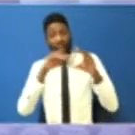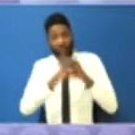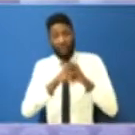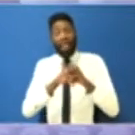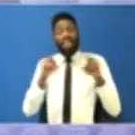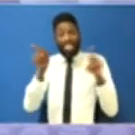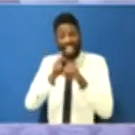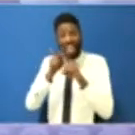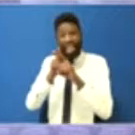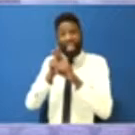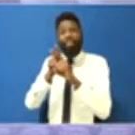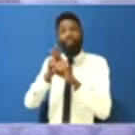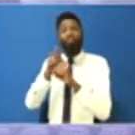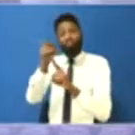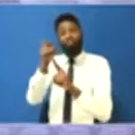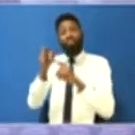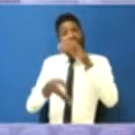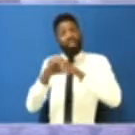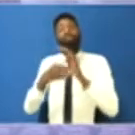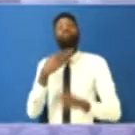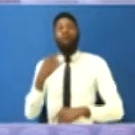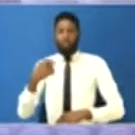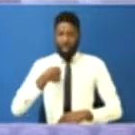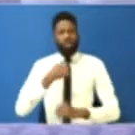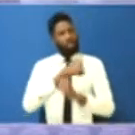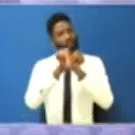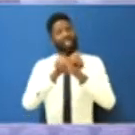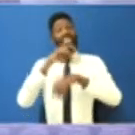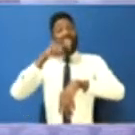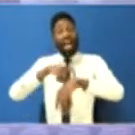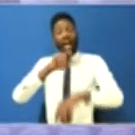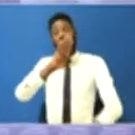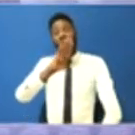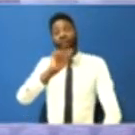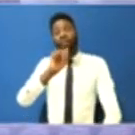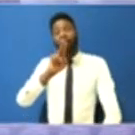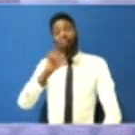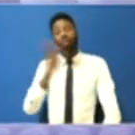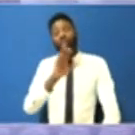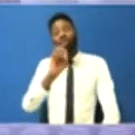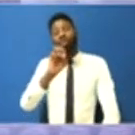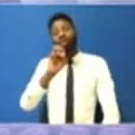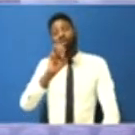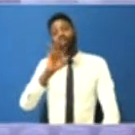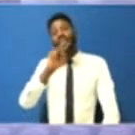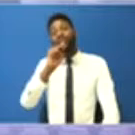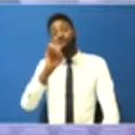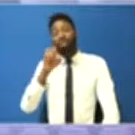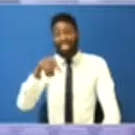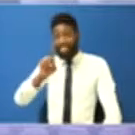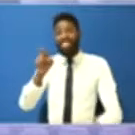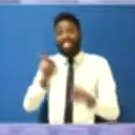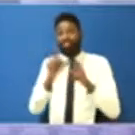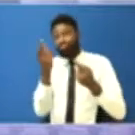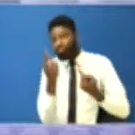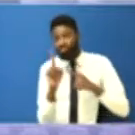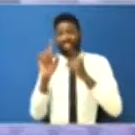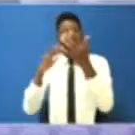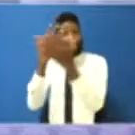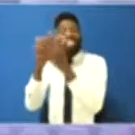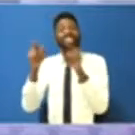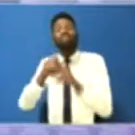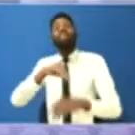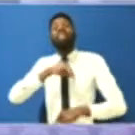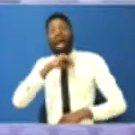the 26th of october i'm the one who defended them when babu was thrown into a cell and reloading and